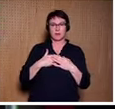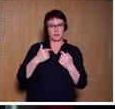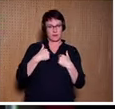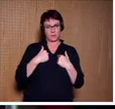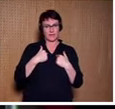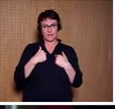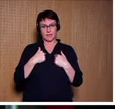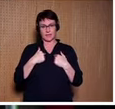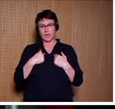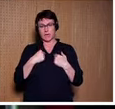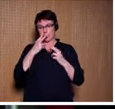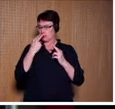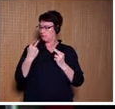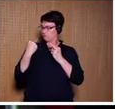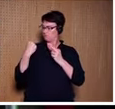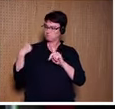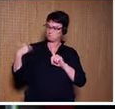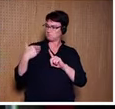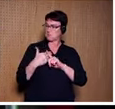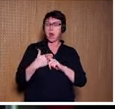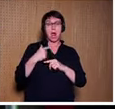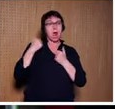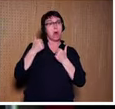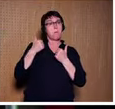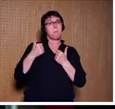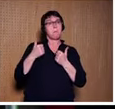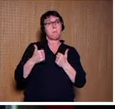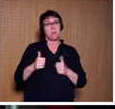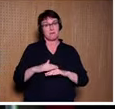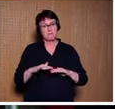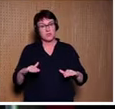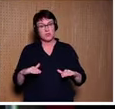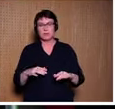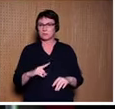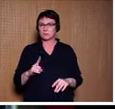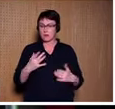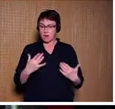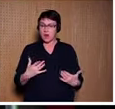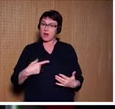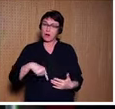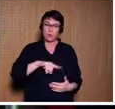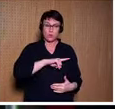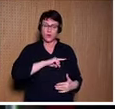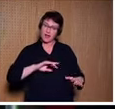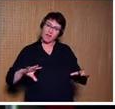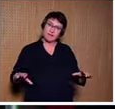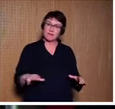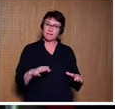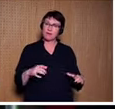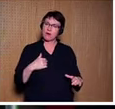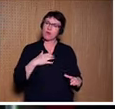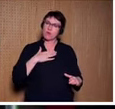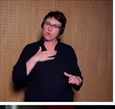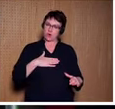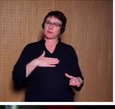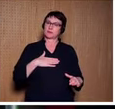This is a movement or a structure that is intent on taking away the rights mm-hmm.